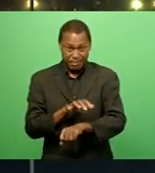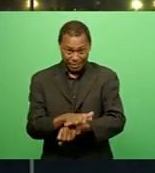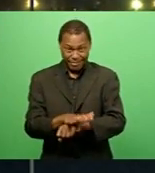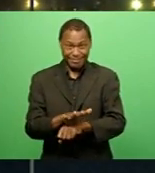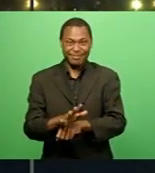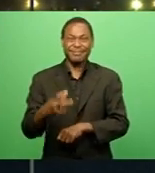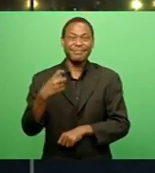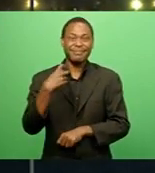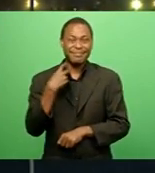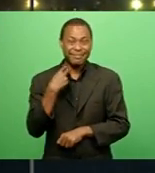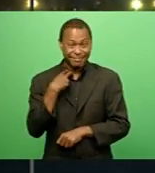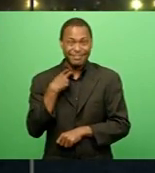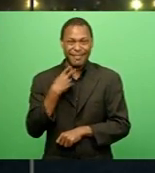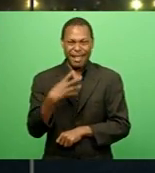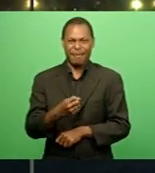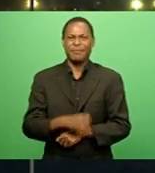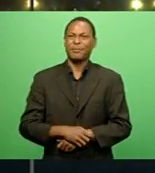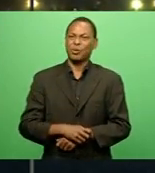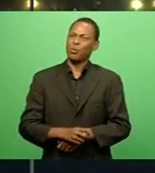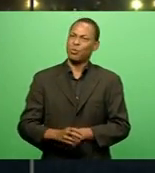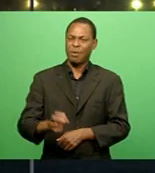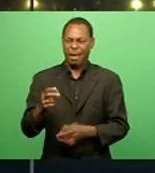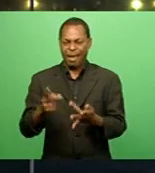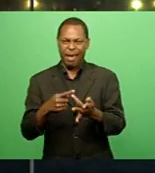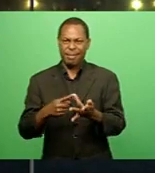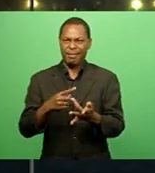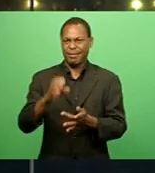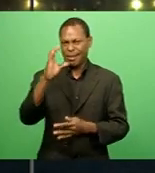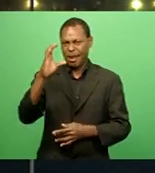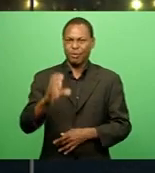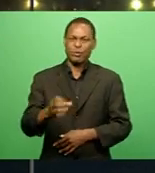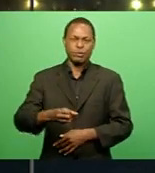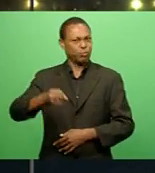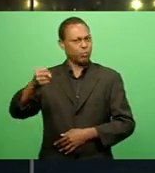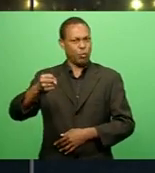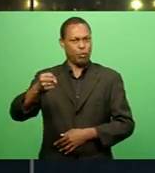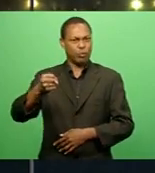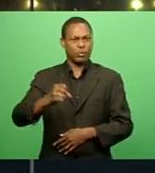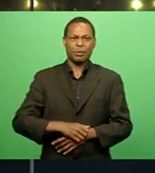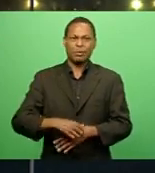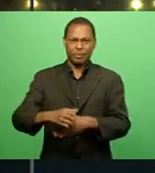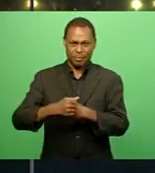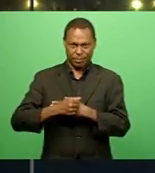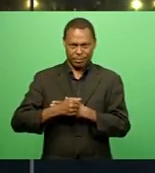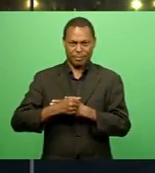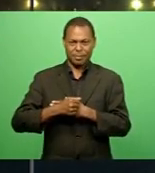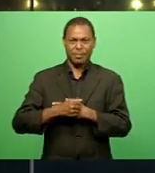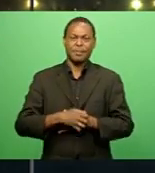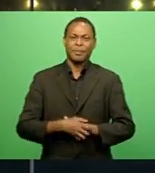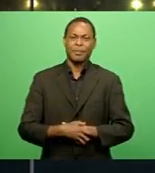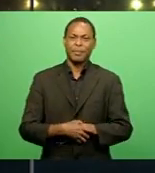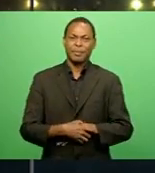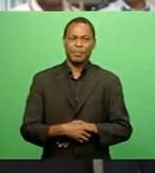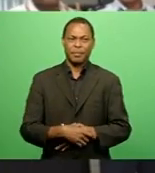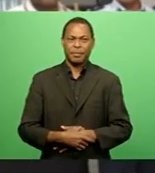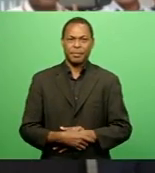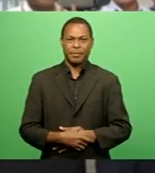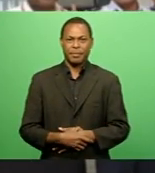and other nations have stopped using the AstraZeneca vaccine as a precaution. Kritika Kumar